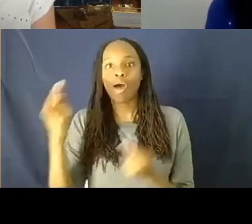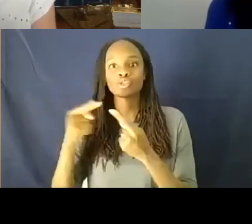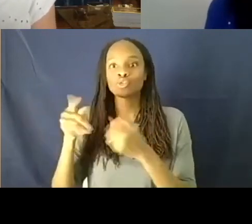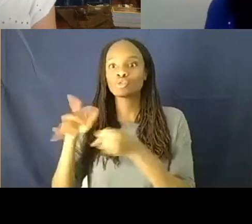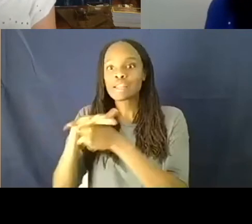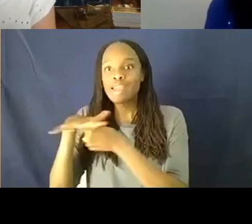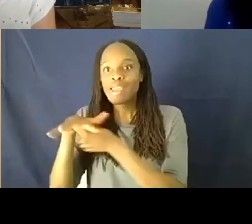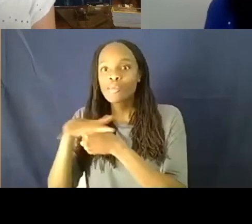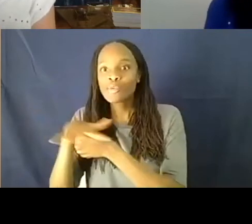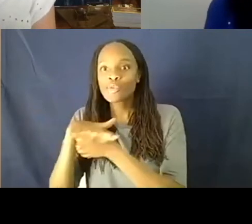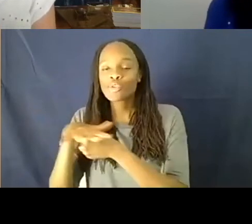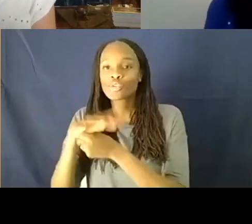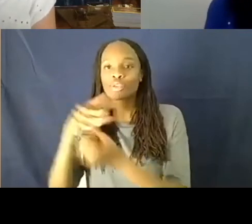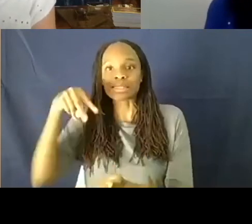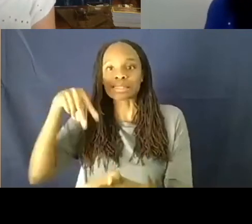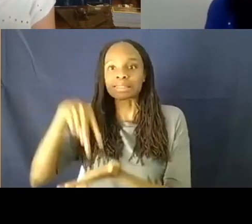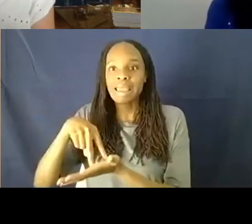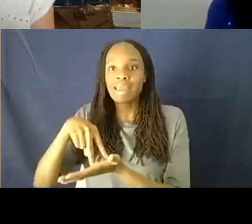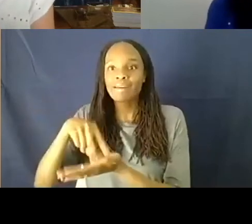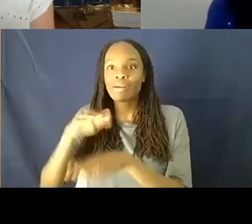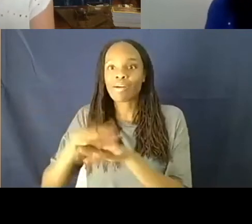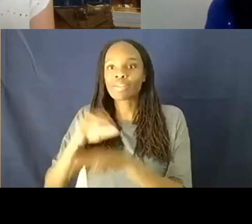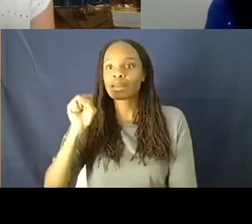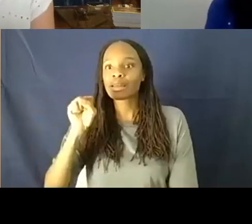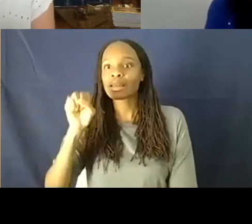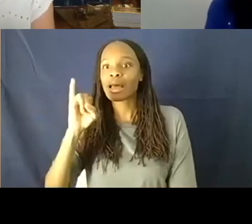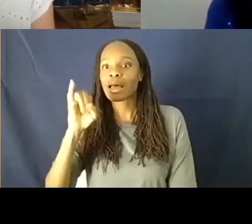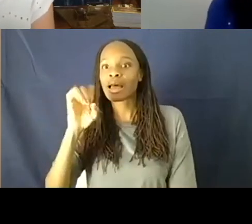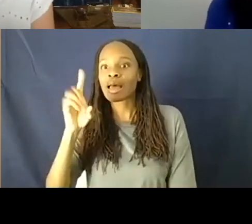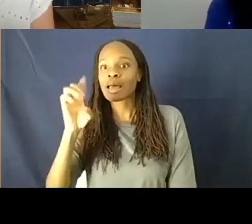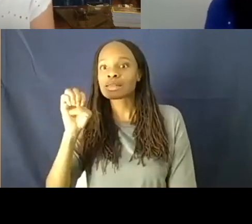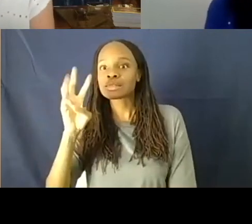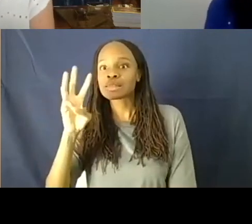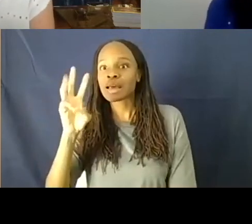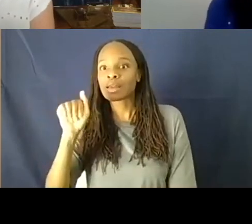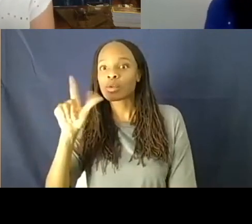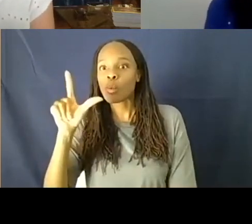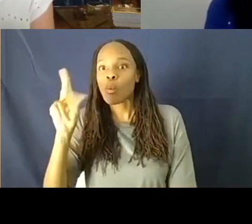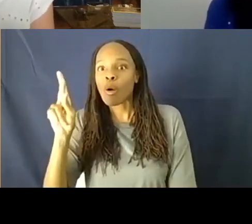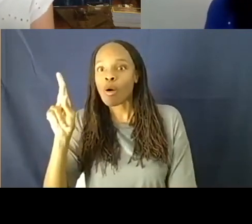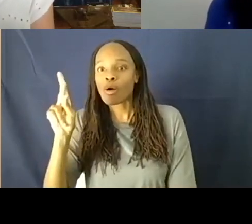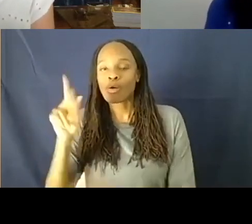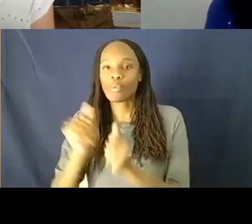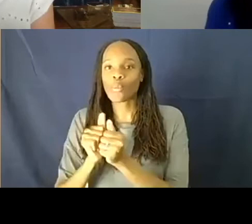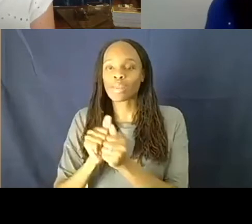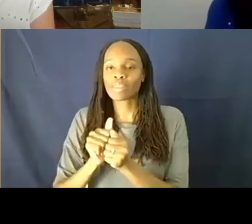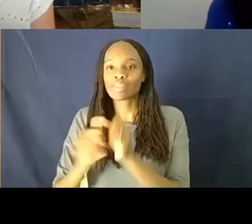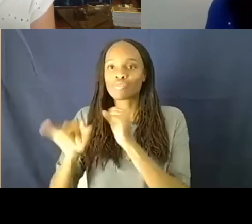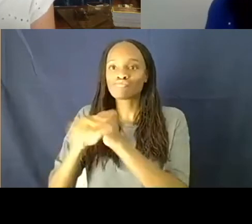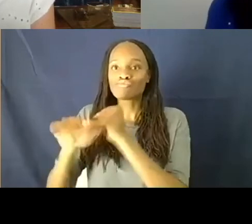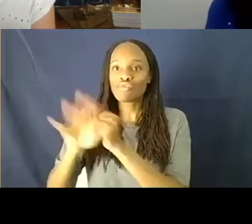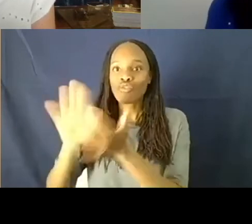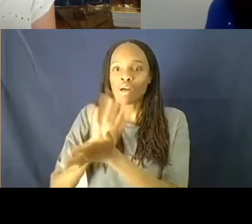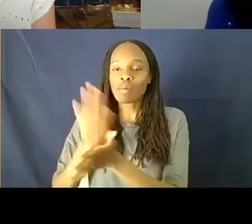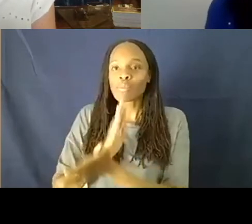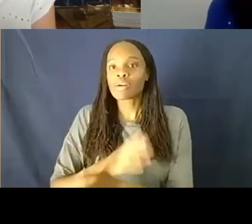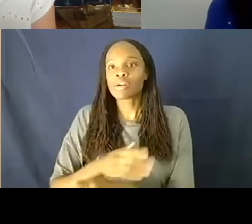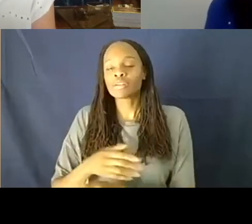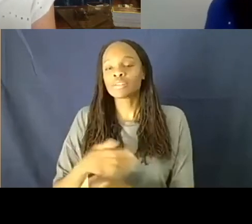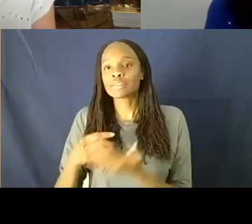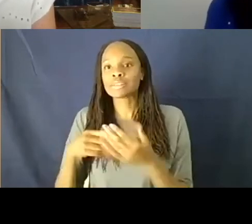stand on the sidewalk with flyers and talk to people about why I was supporting a candidate,